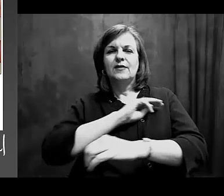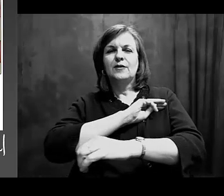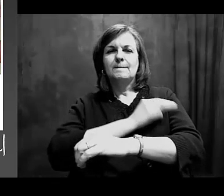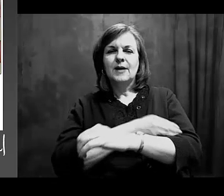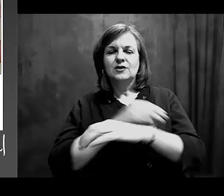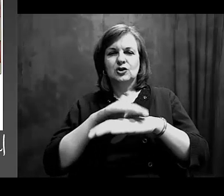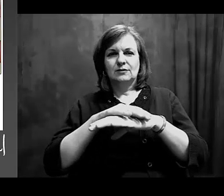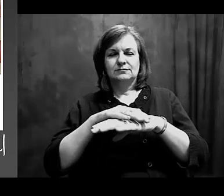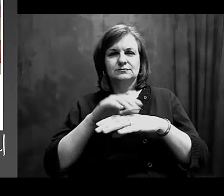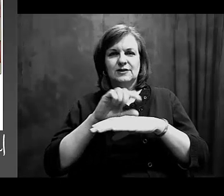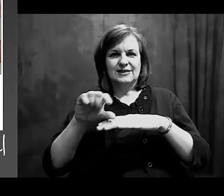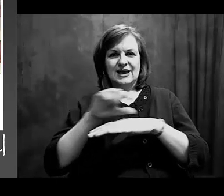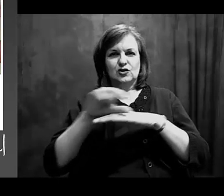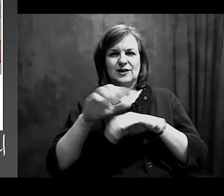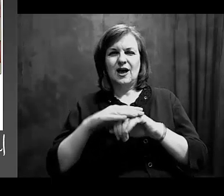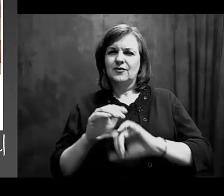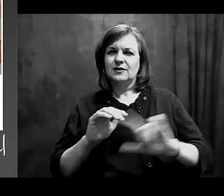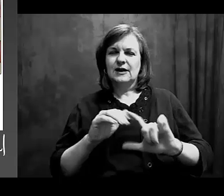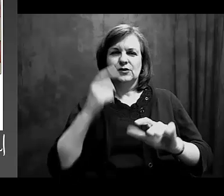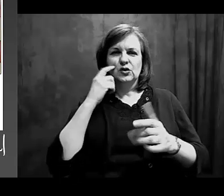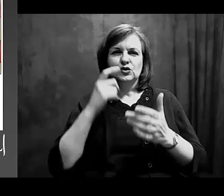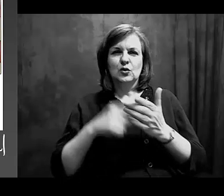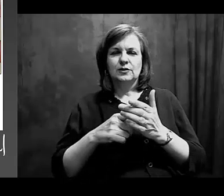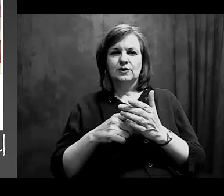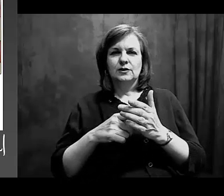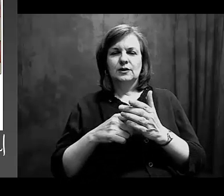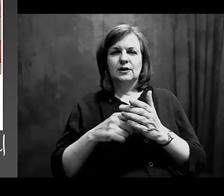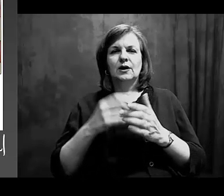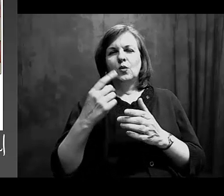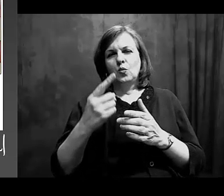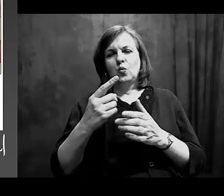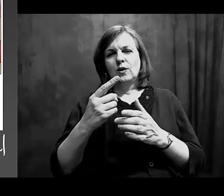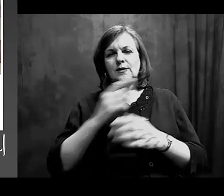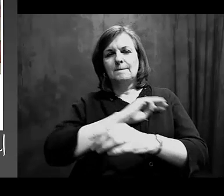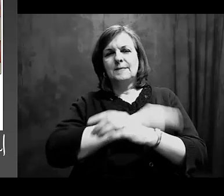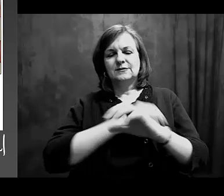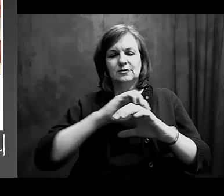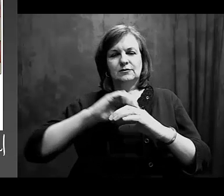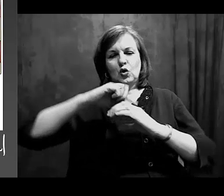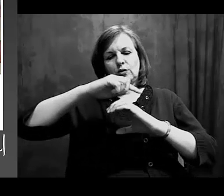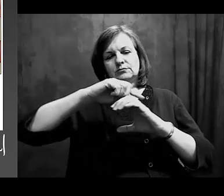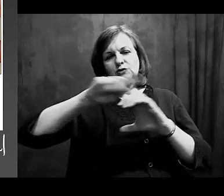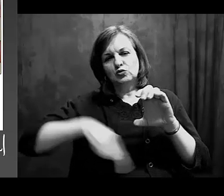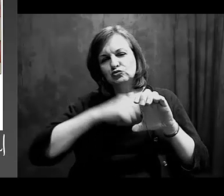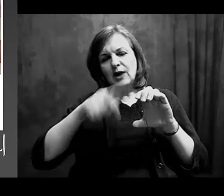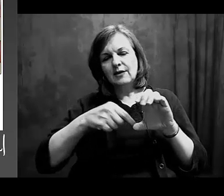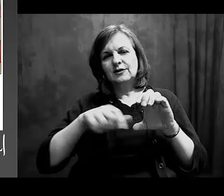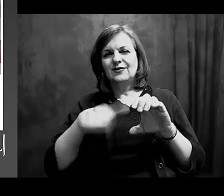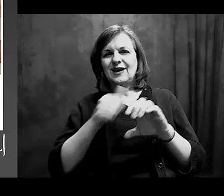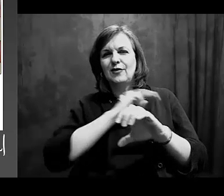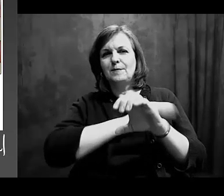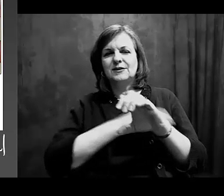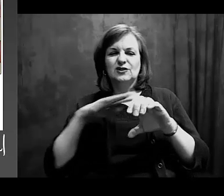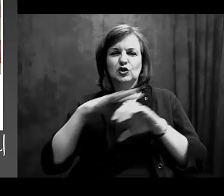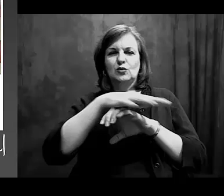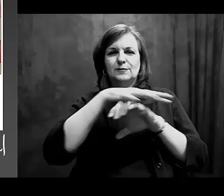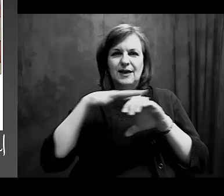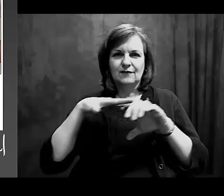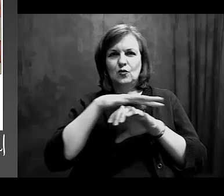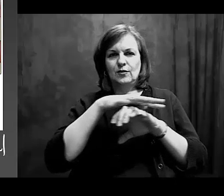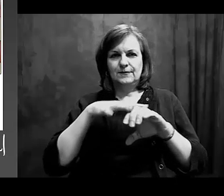Columnar epithelial cells. And their job, as you see, they're very, very tall. These are each individual cells, each one of